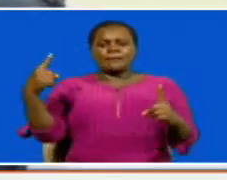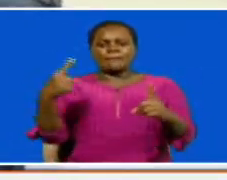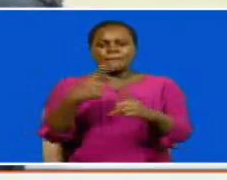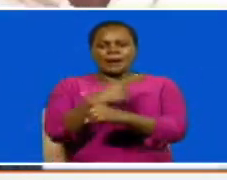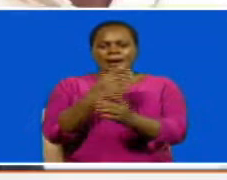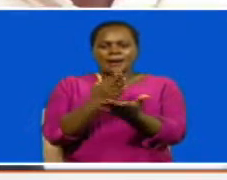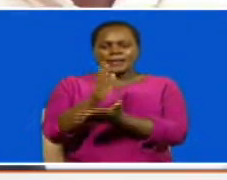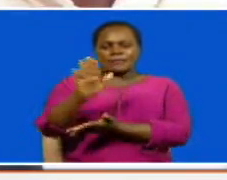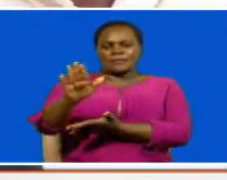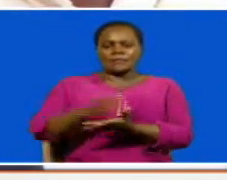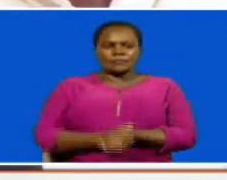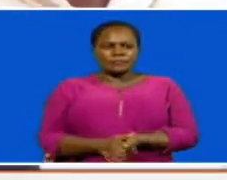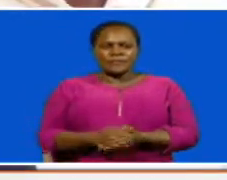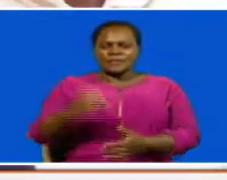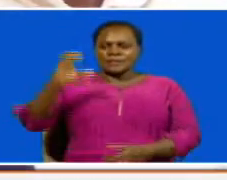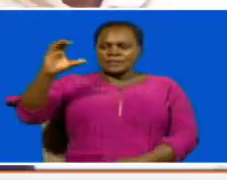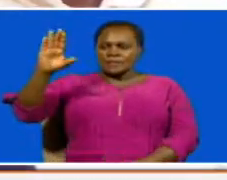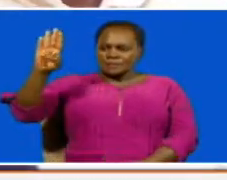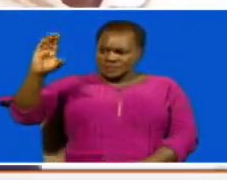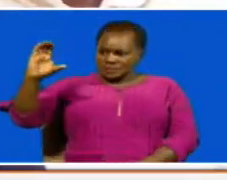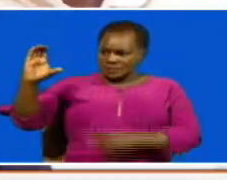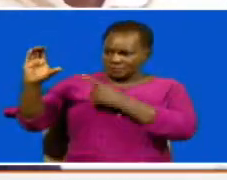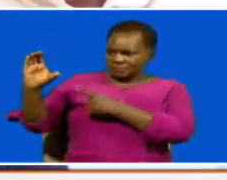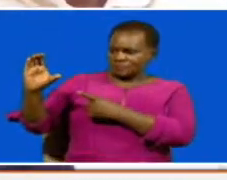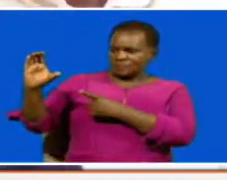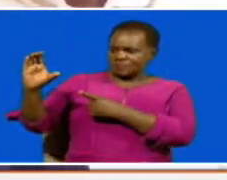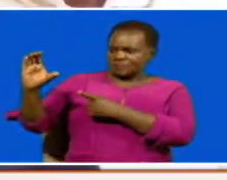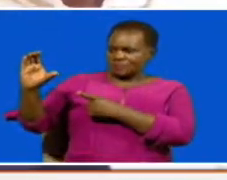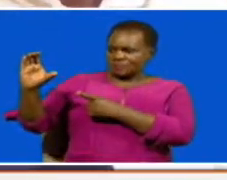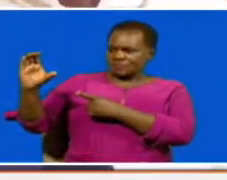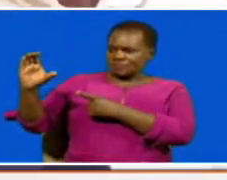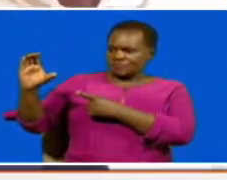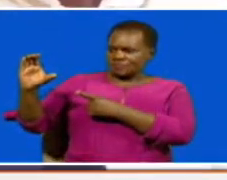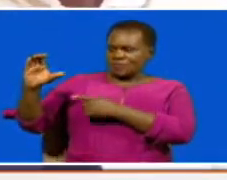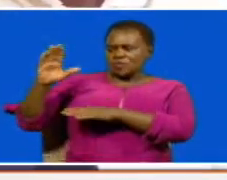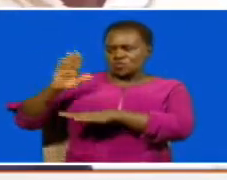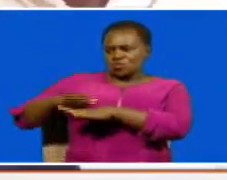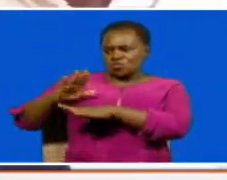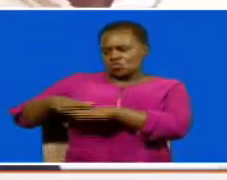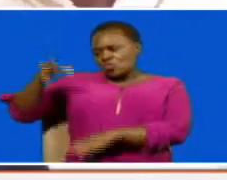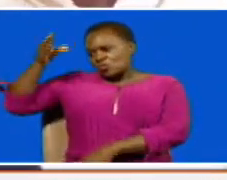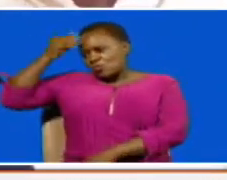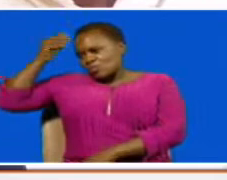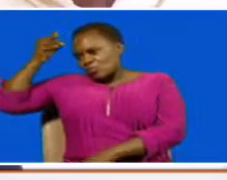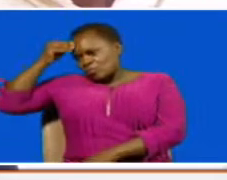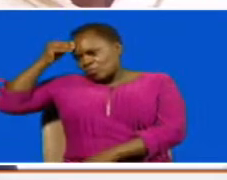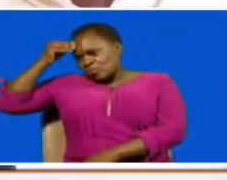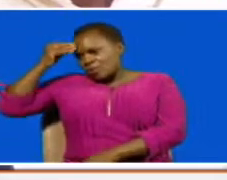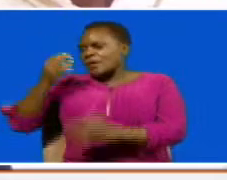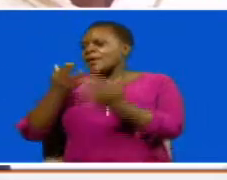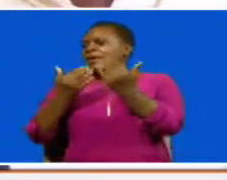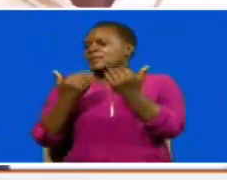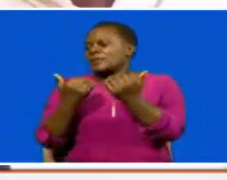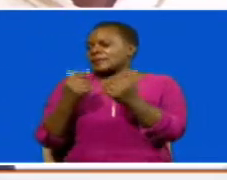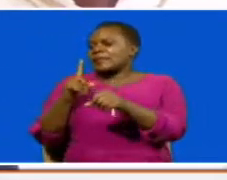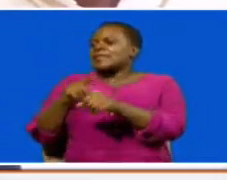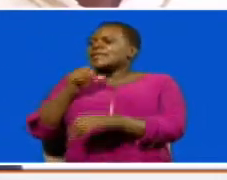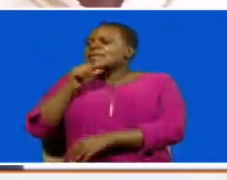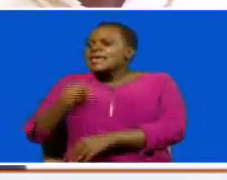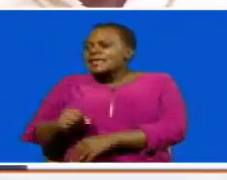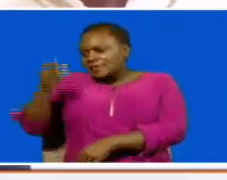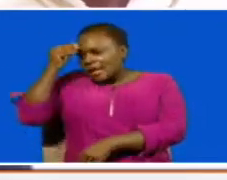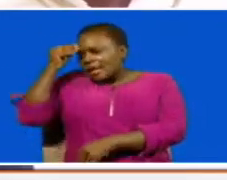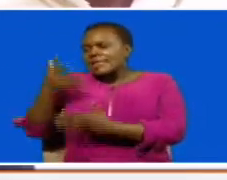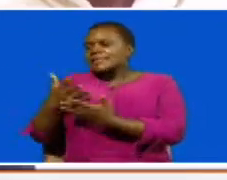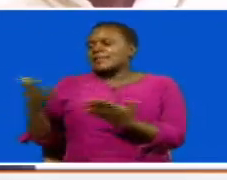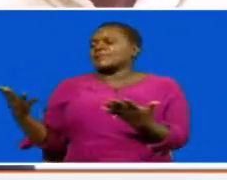their right. CBC is an age-appropriate type of learning, that you are expected a certain age to be learning